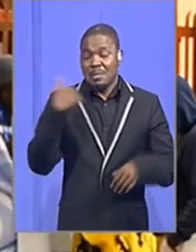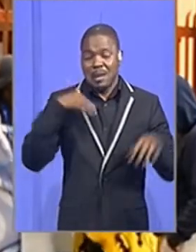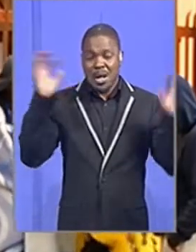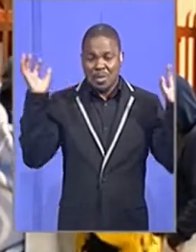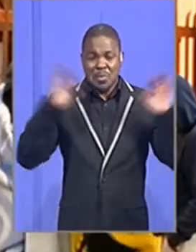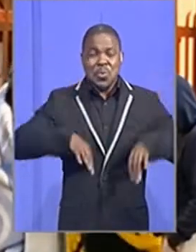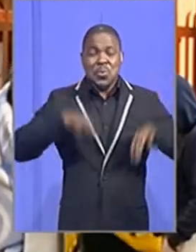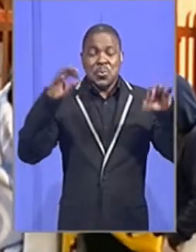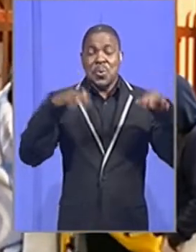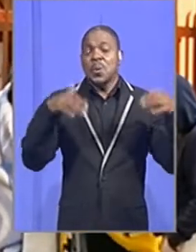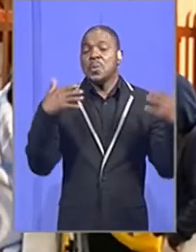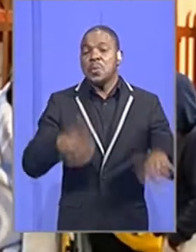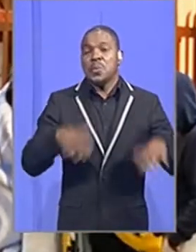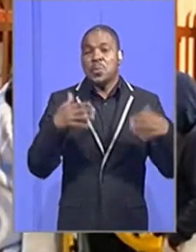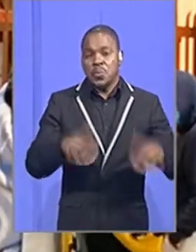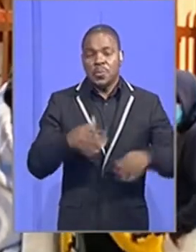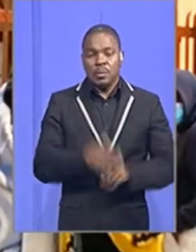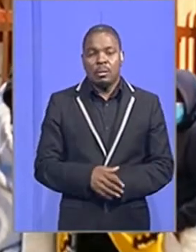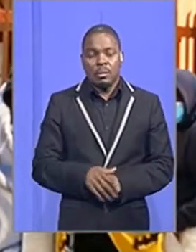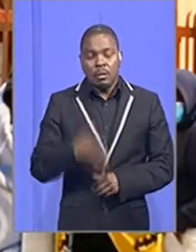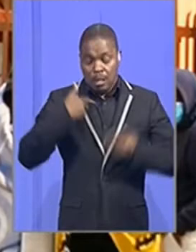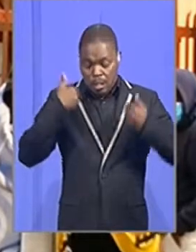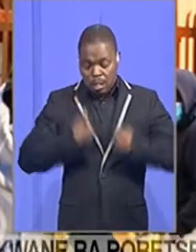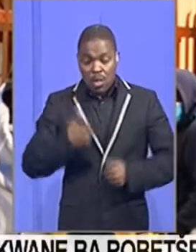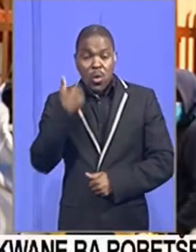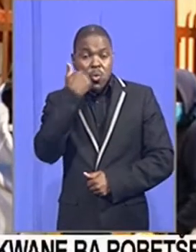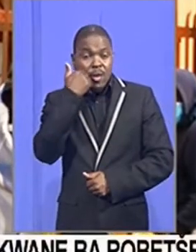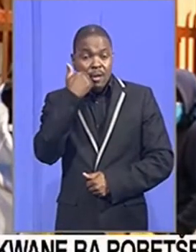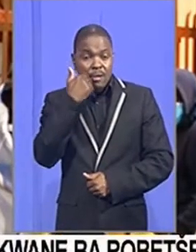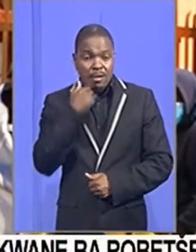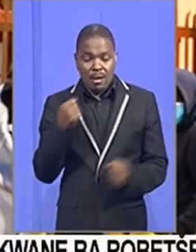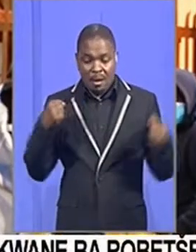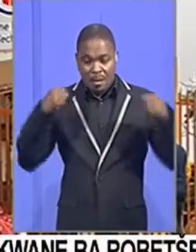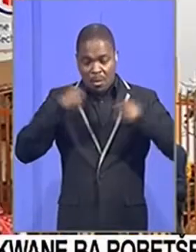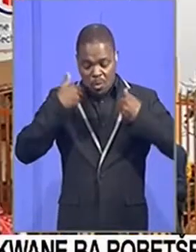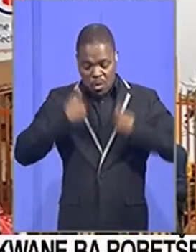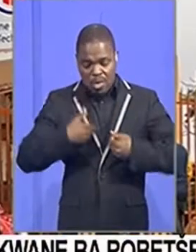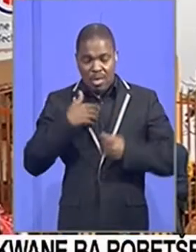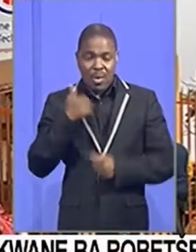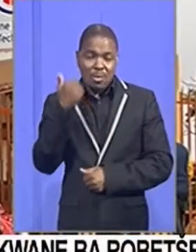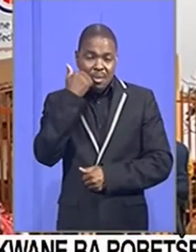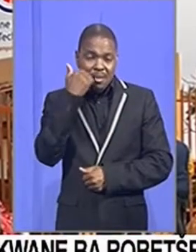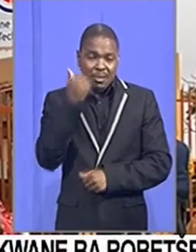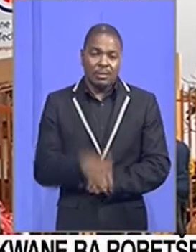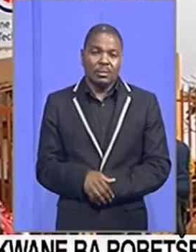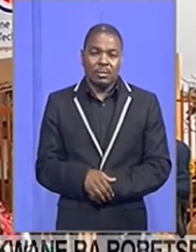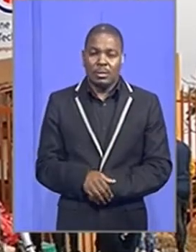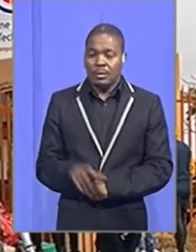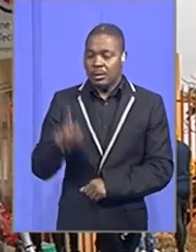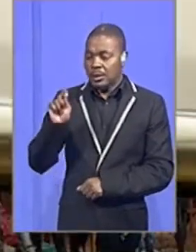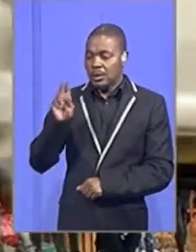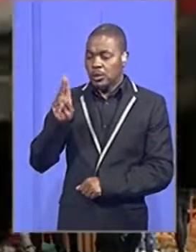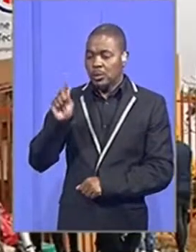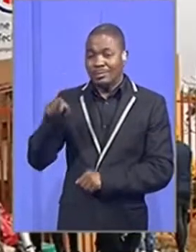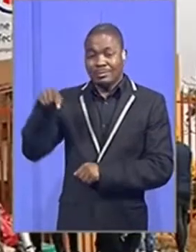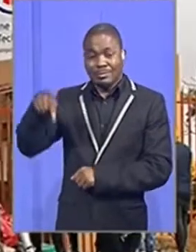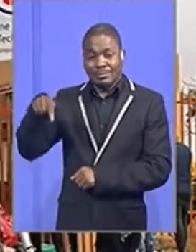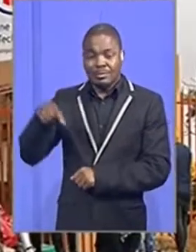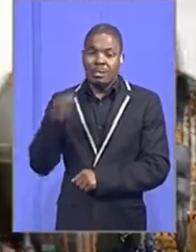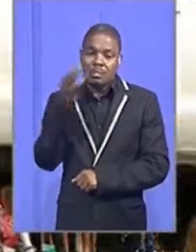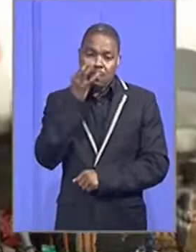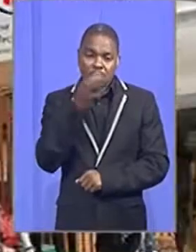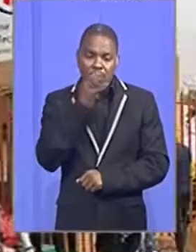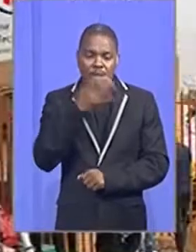and in na holo. So re kolobile maobane di kobotsa gona ne di metsi. Tshwane University of Technology